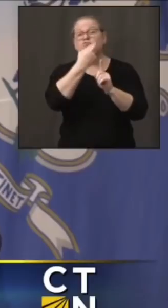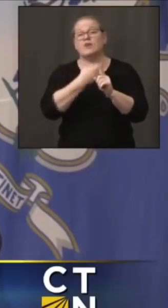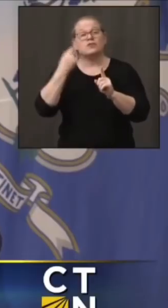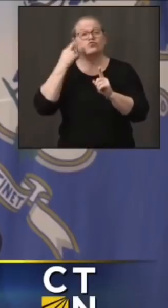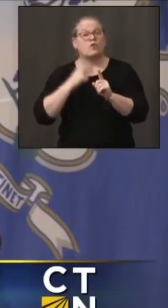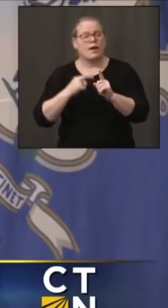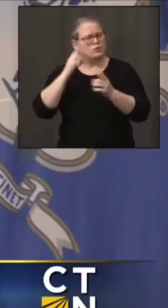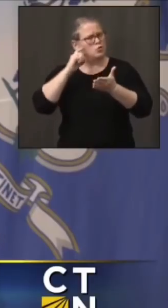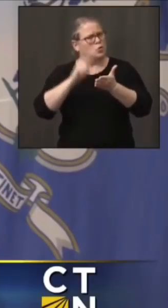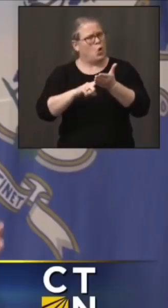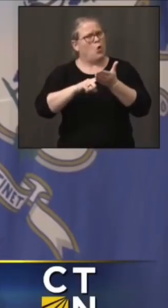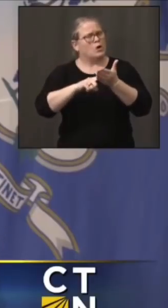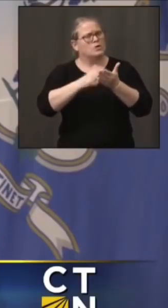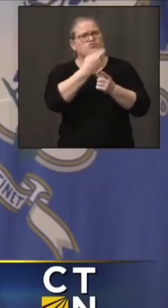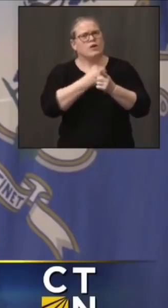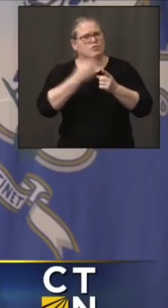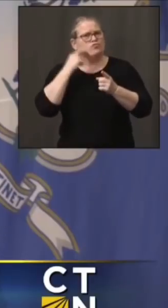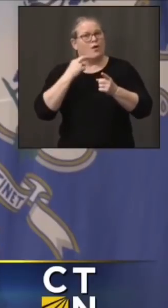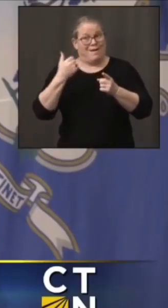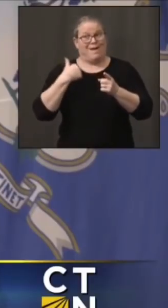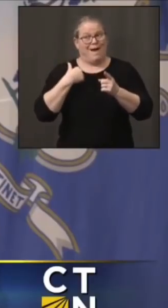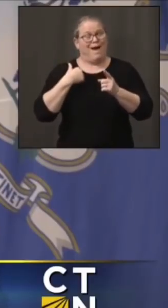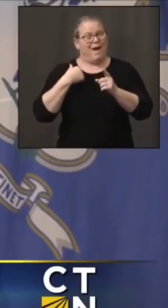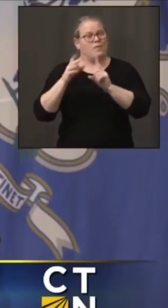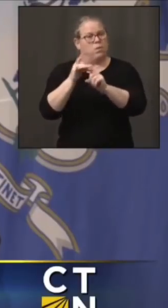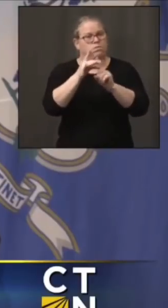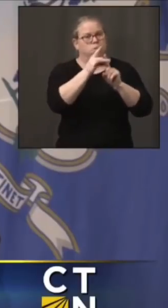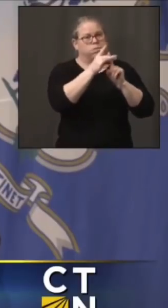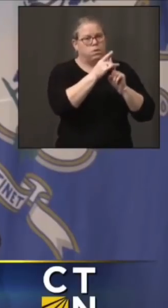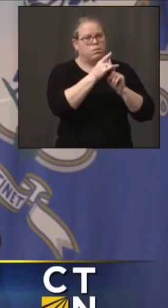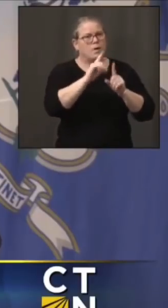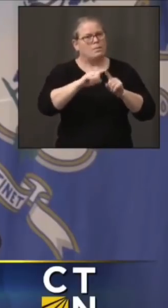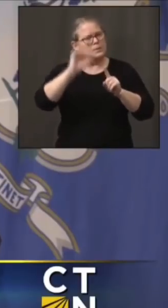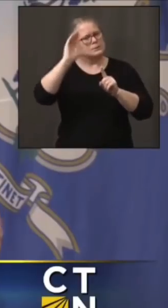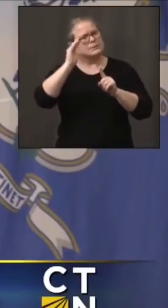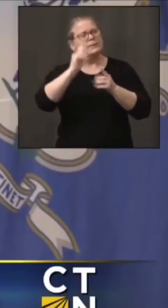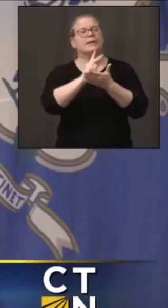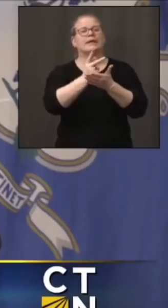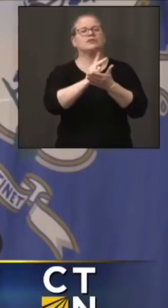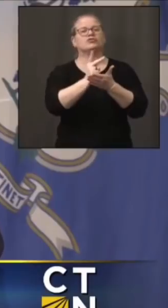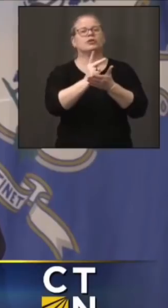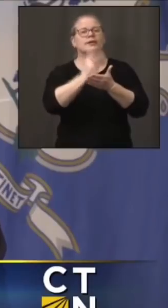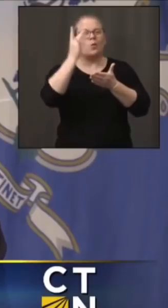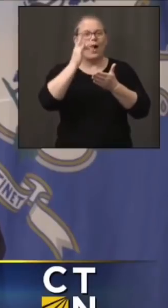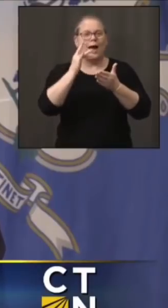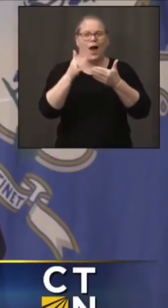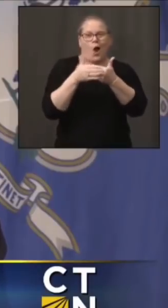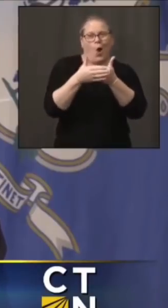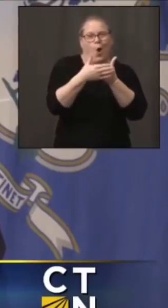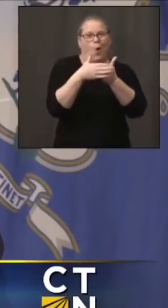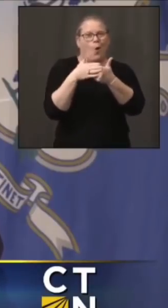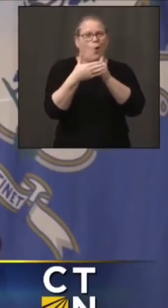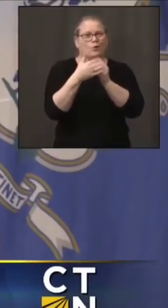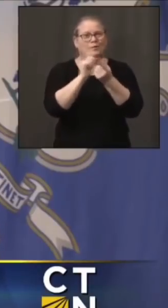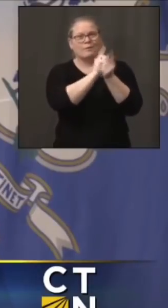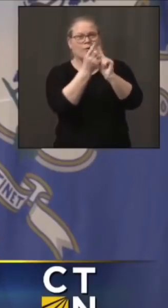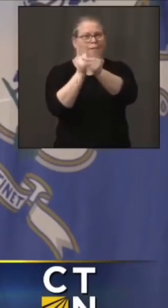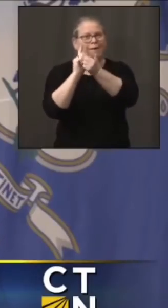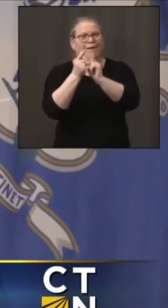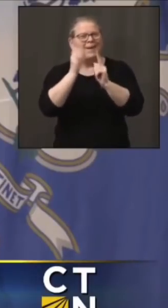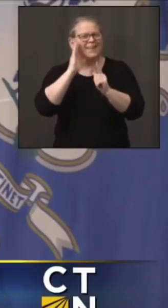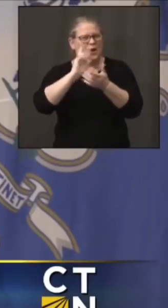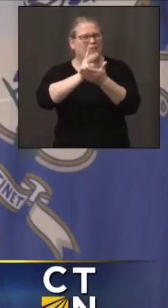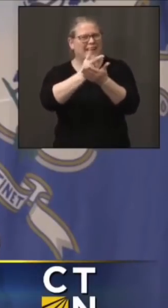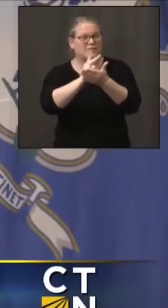some infections there. Most of those seem to be related in and around the kitchen because you tend to be inside, close quarters, perhaps